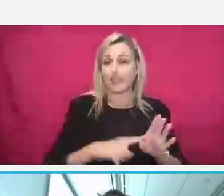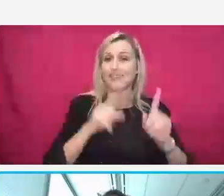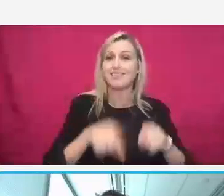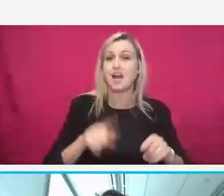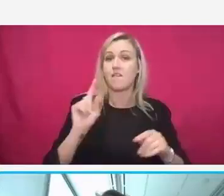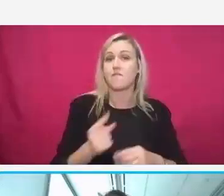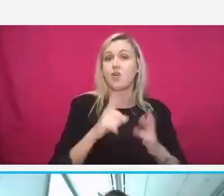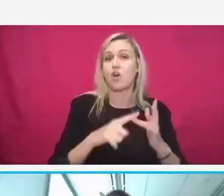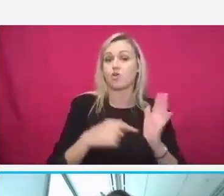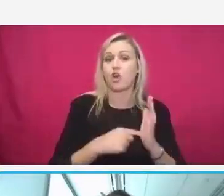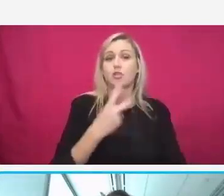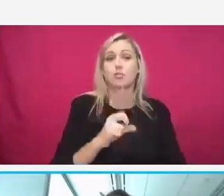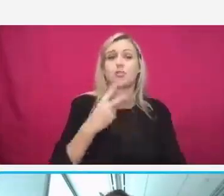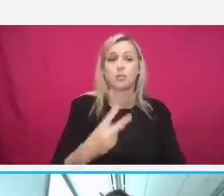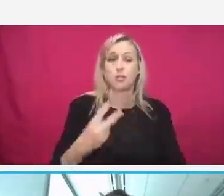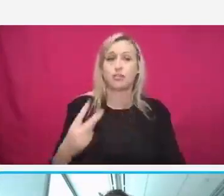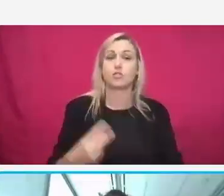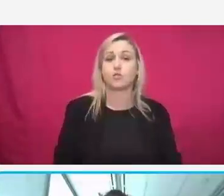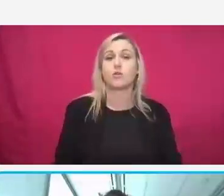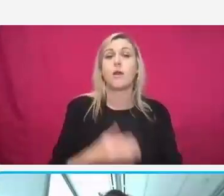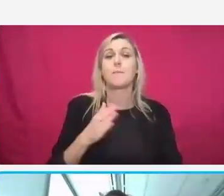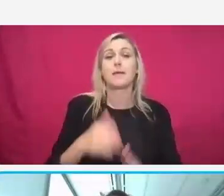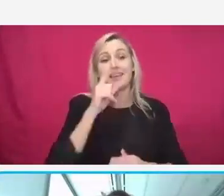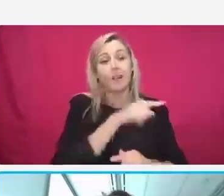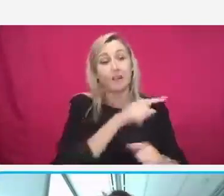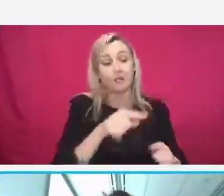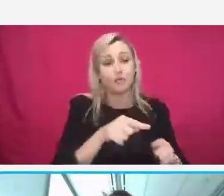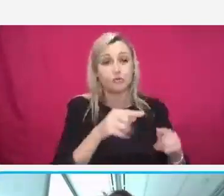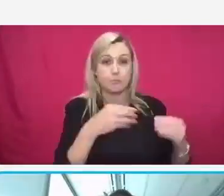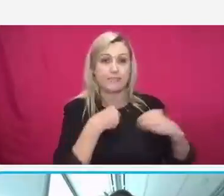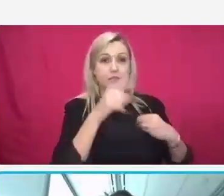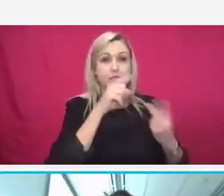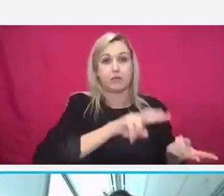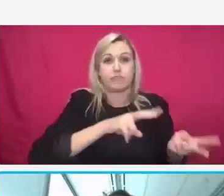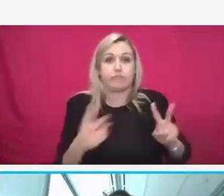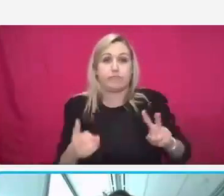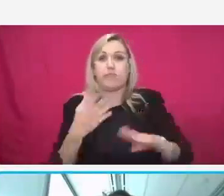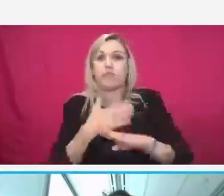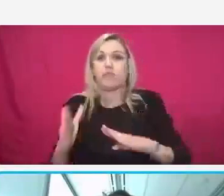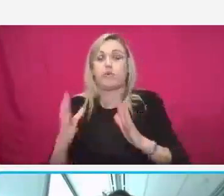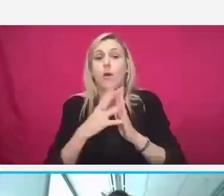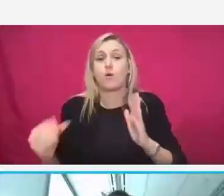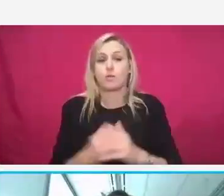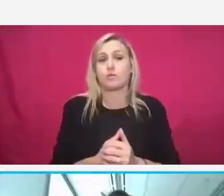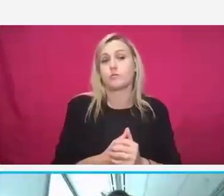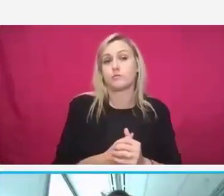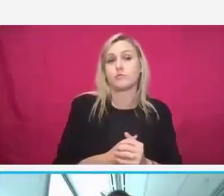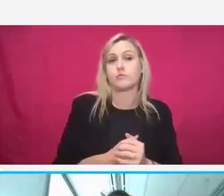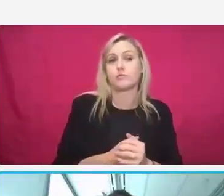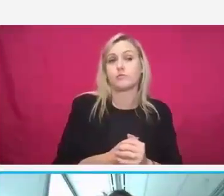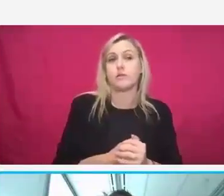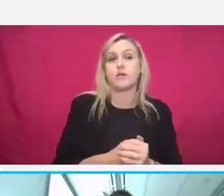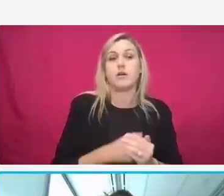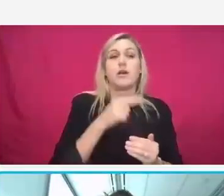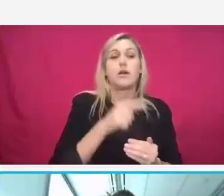for eligible residential aged care providers to transition to the AN-ACC funding model. The eligibility criteria for the AN-ACC Transition Fund